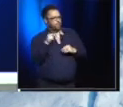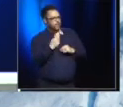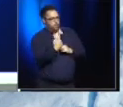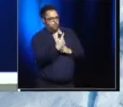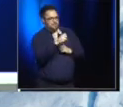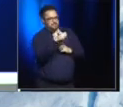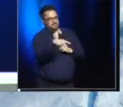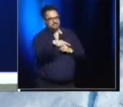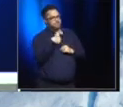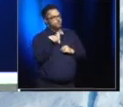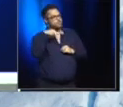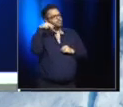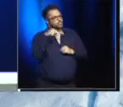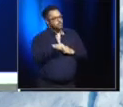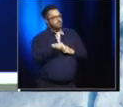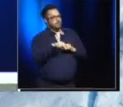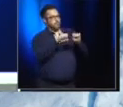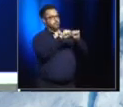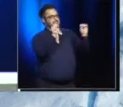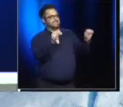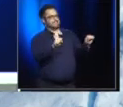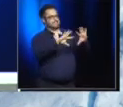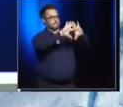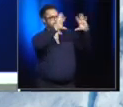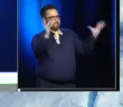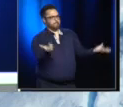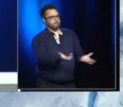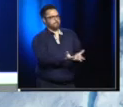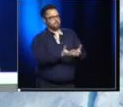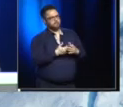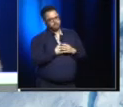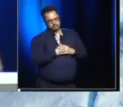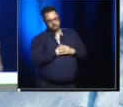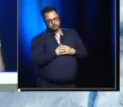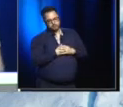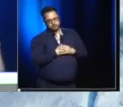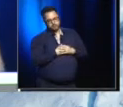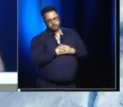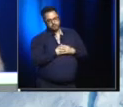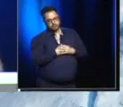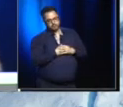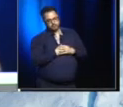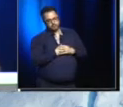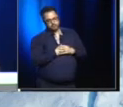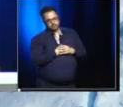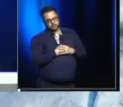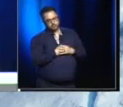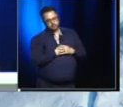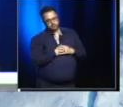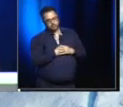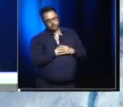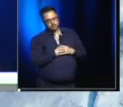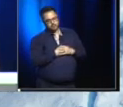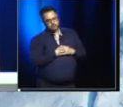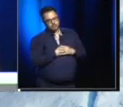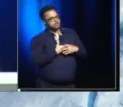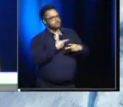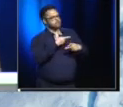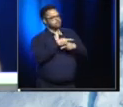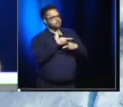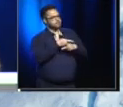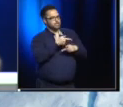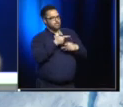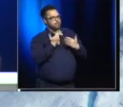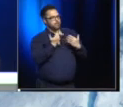been looking at ecosystem level questions. So of course we need people to go out and study individual species. That's